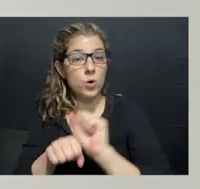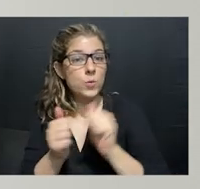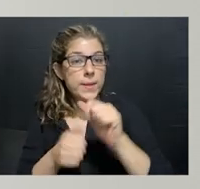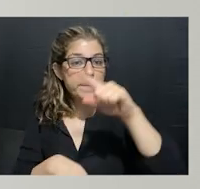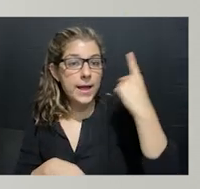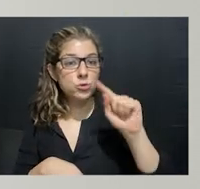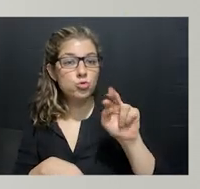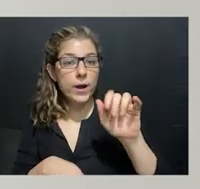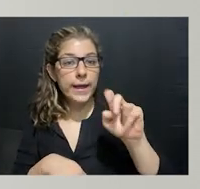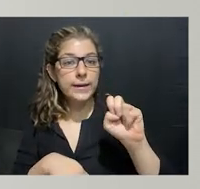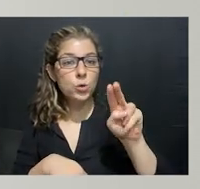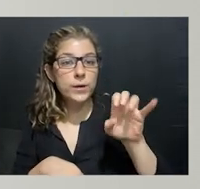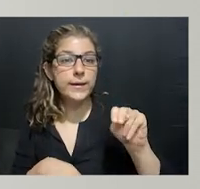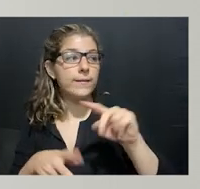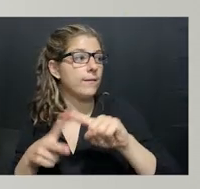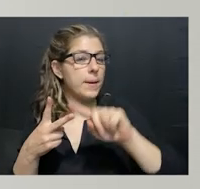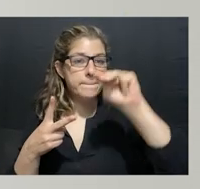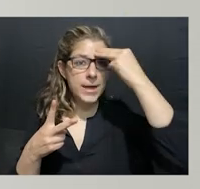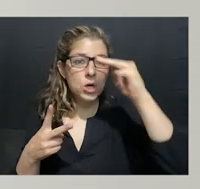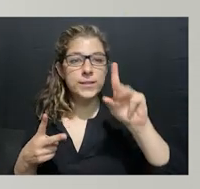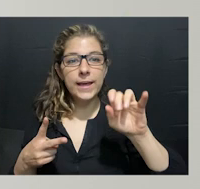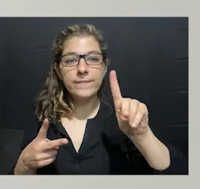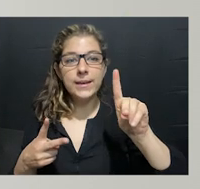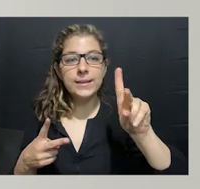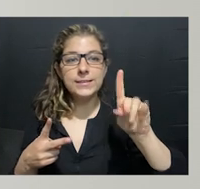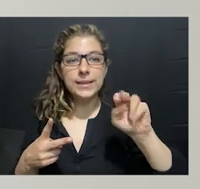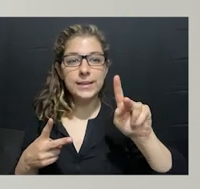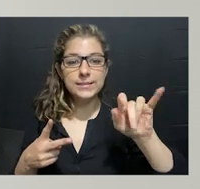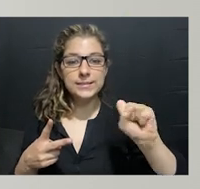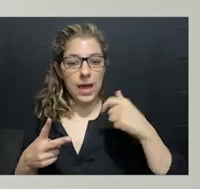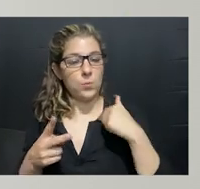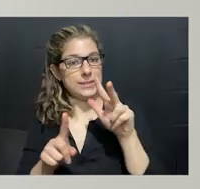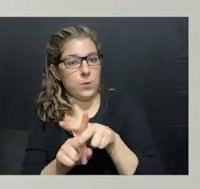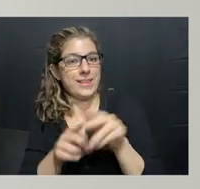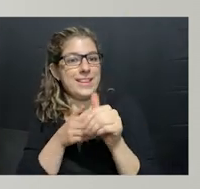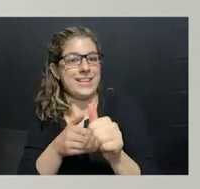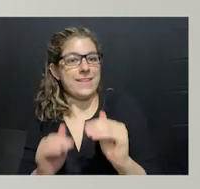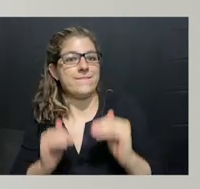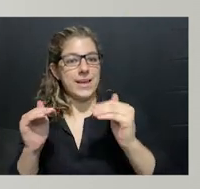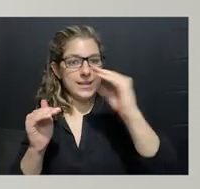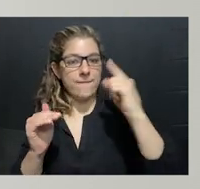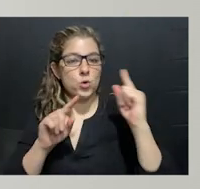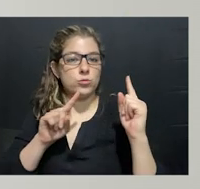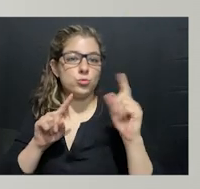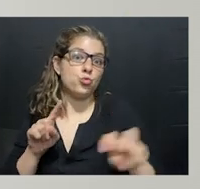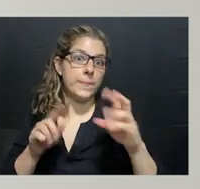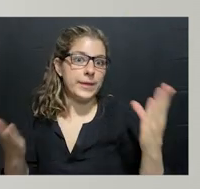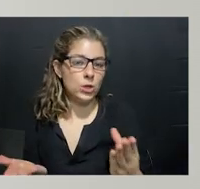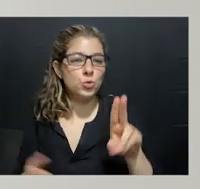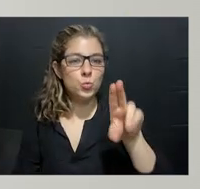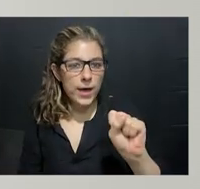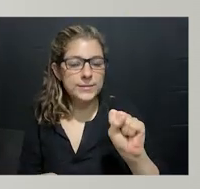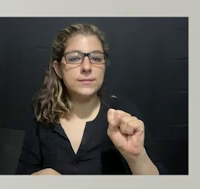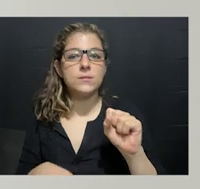Trade Unionists, with Mayor David Dinkins, and I was assigned to be the lead advance guide for his trip here to the